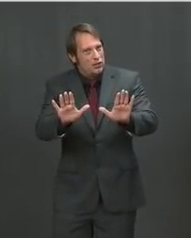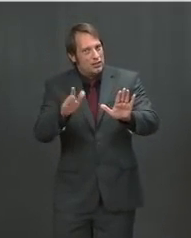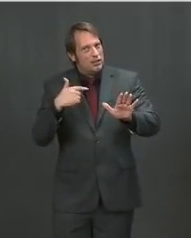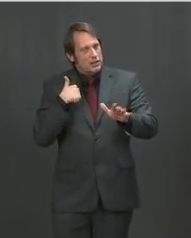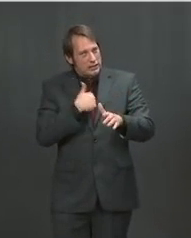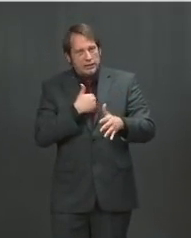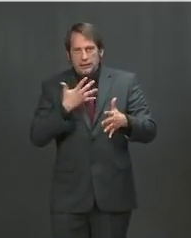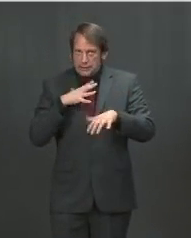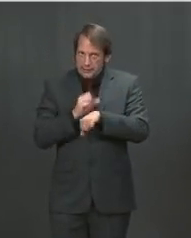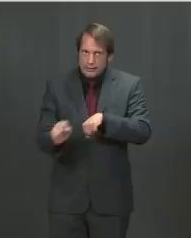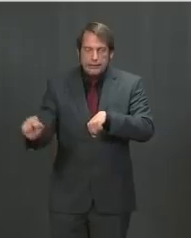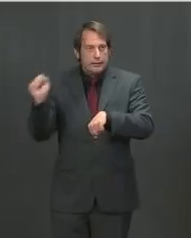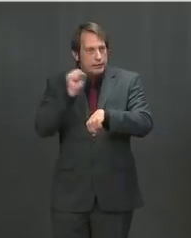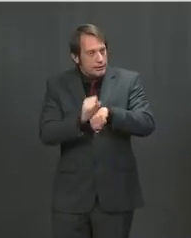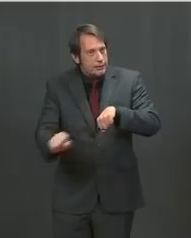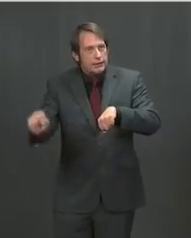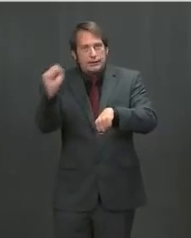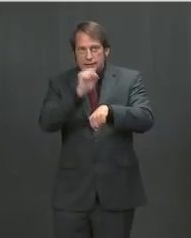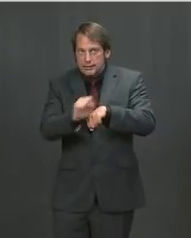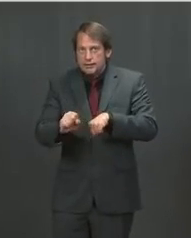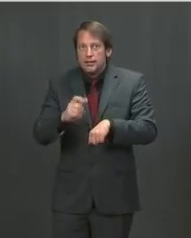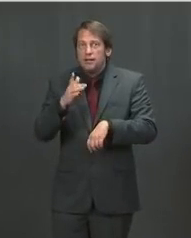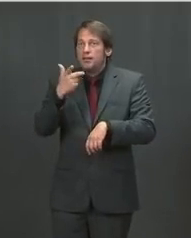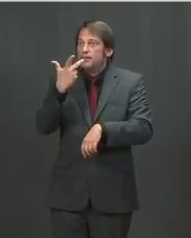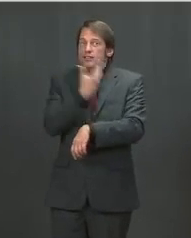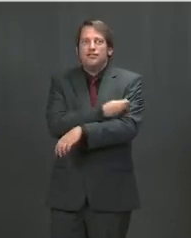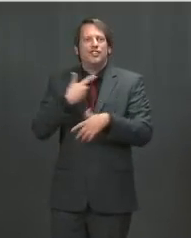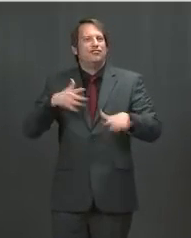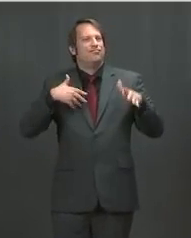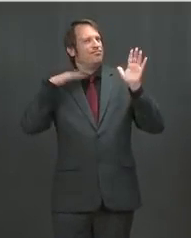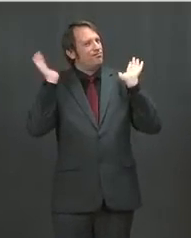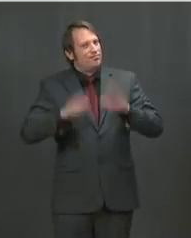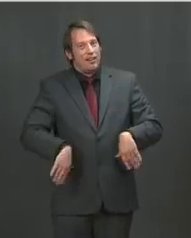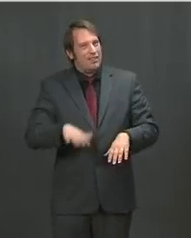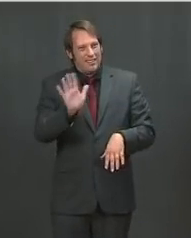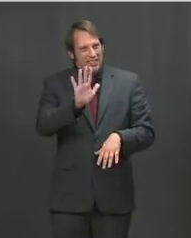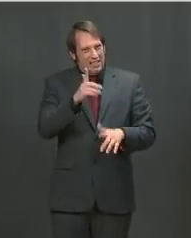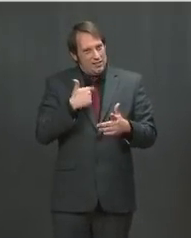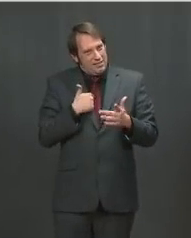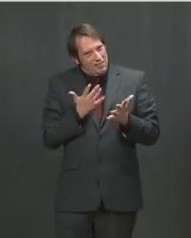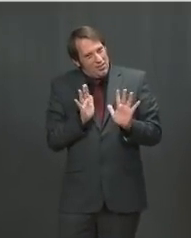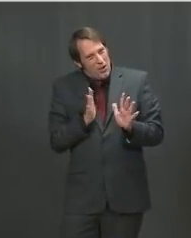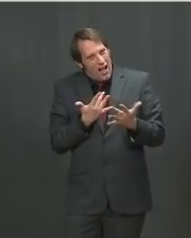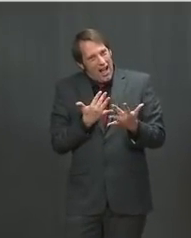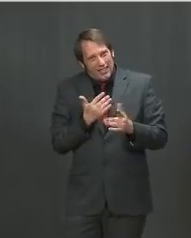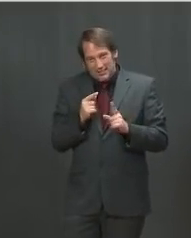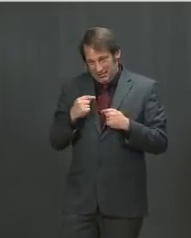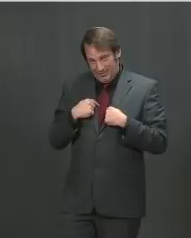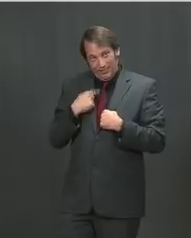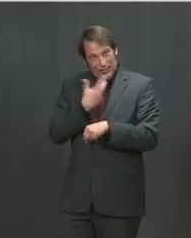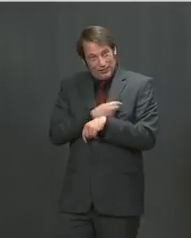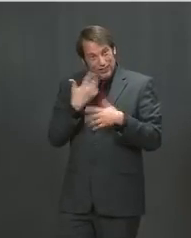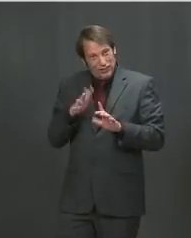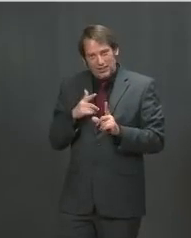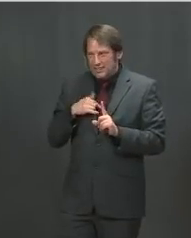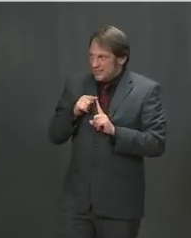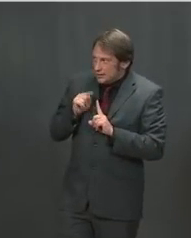ourselves along as we get over the line, but we bring the whole country with us. And so we've got to continue to do this